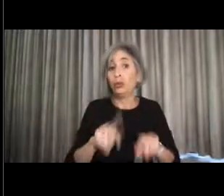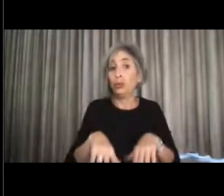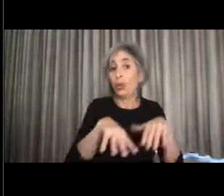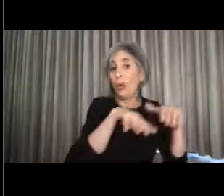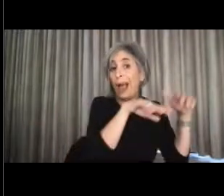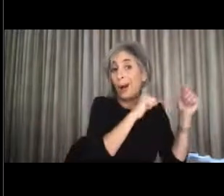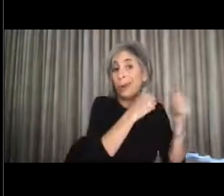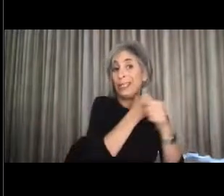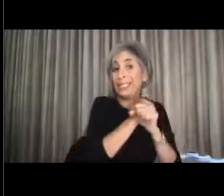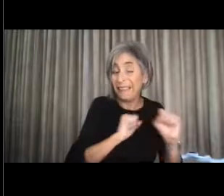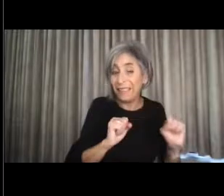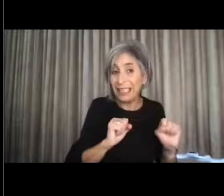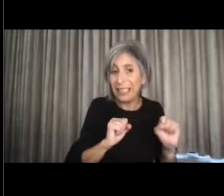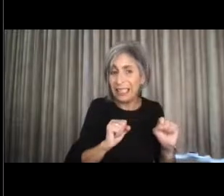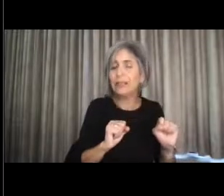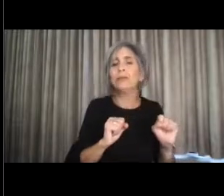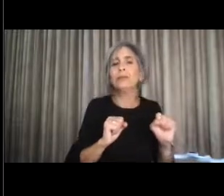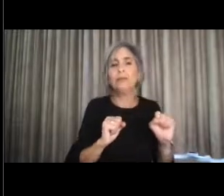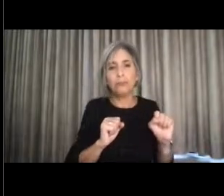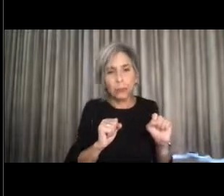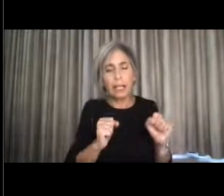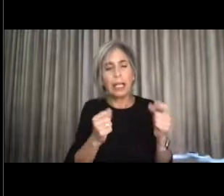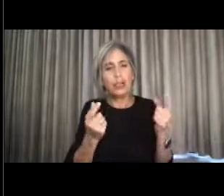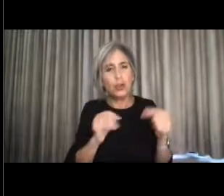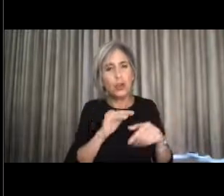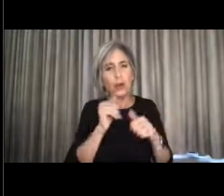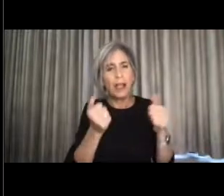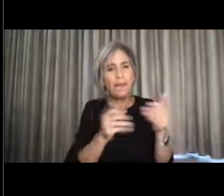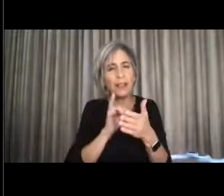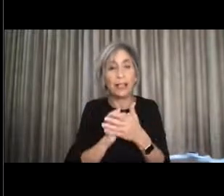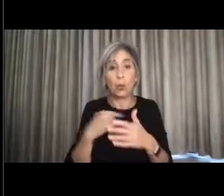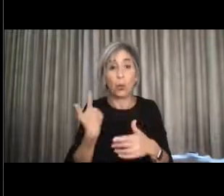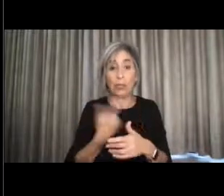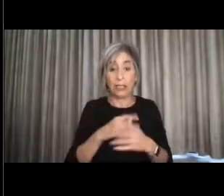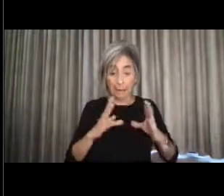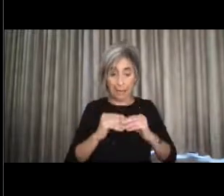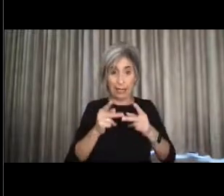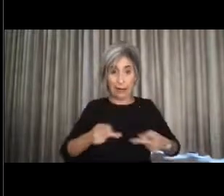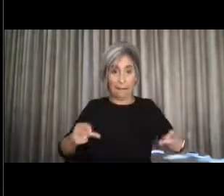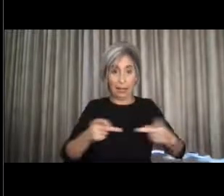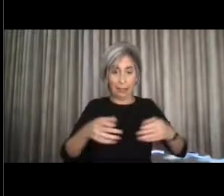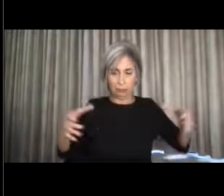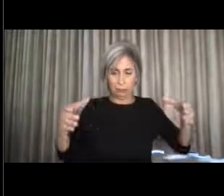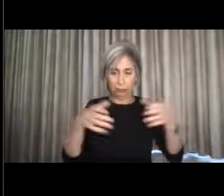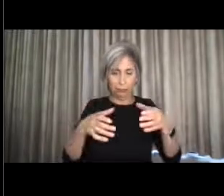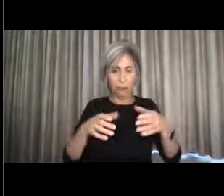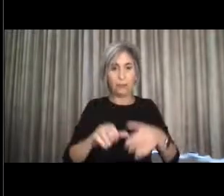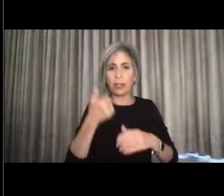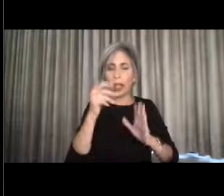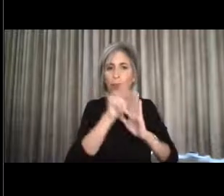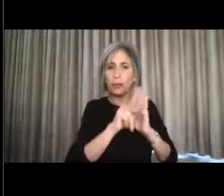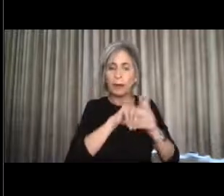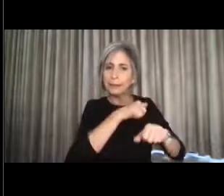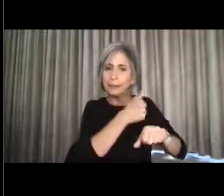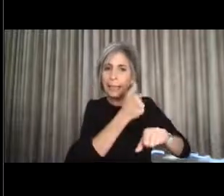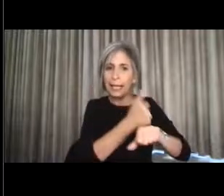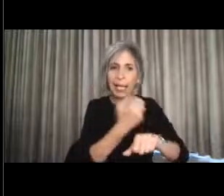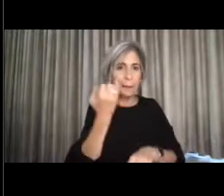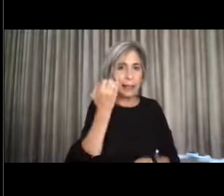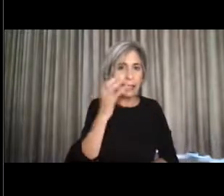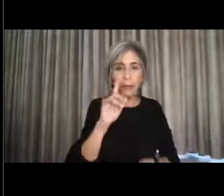and initiate all the functions. So it's basically a meeting place in which we, have other policies in place in the event that